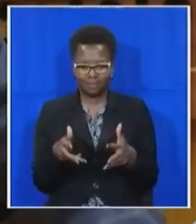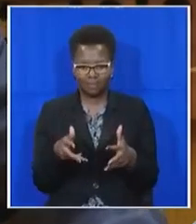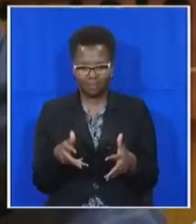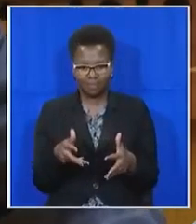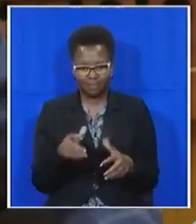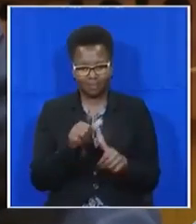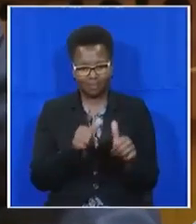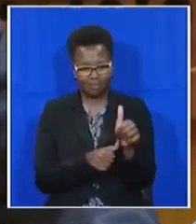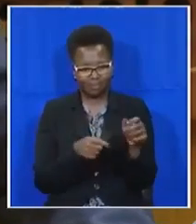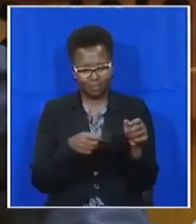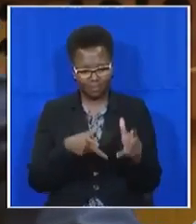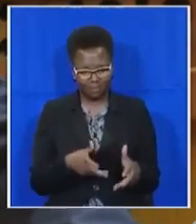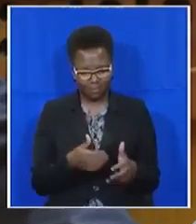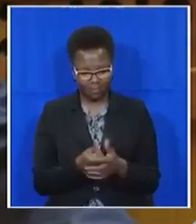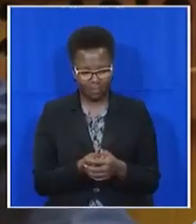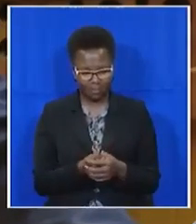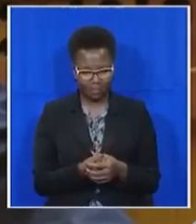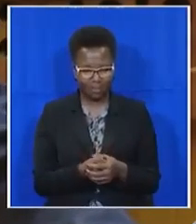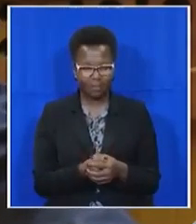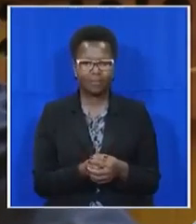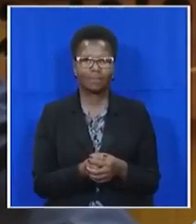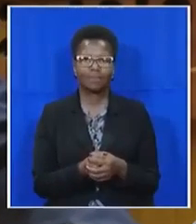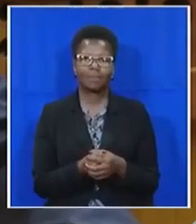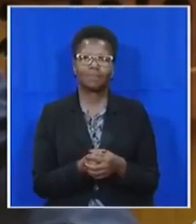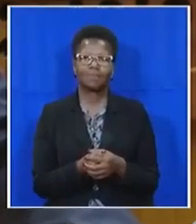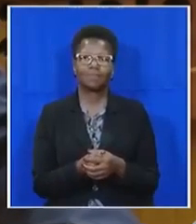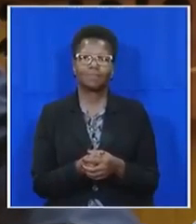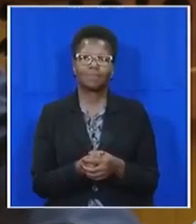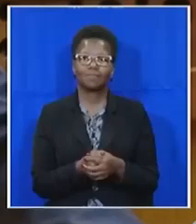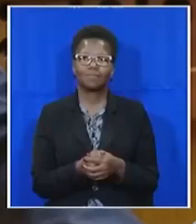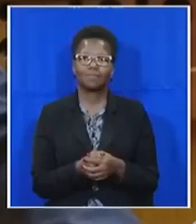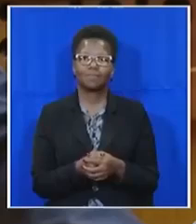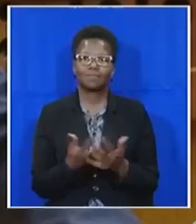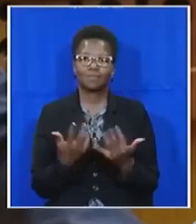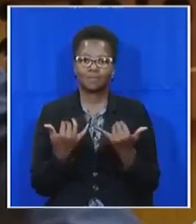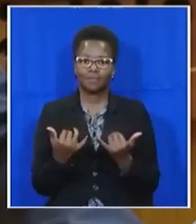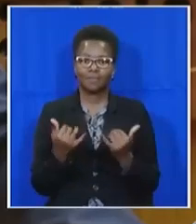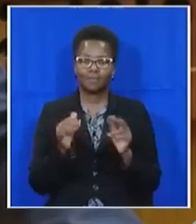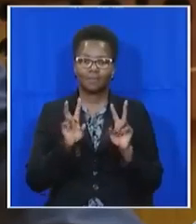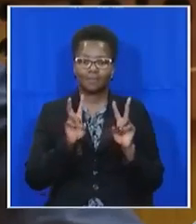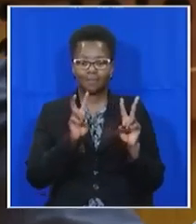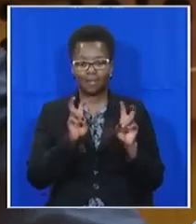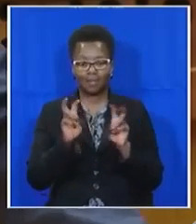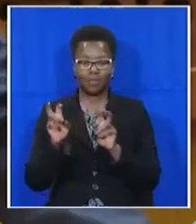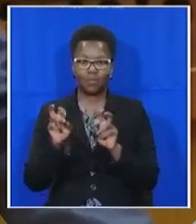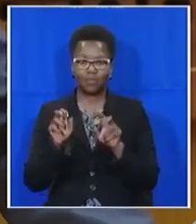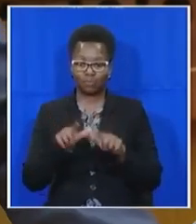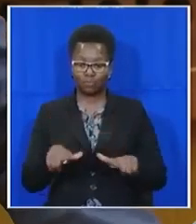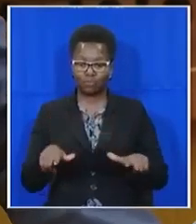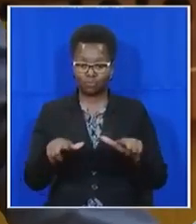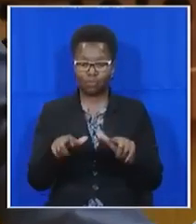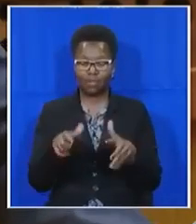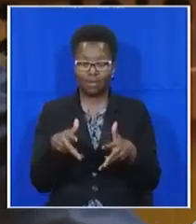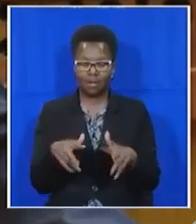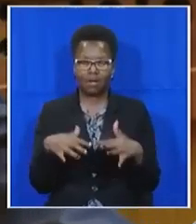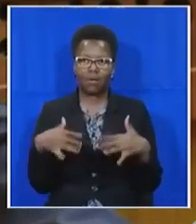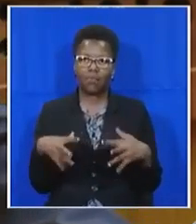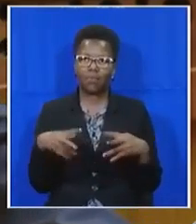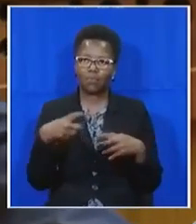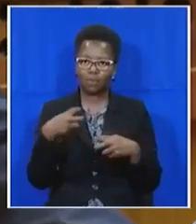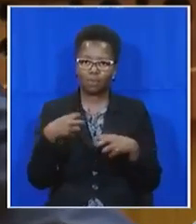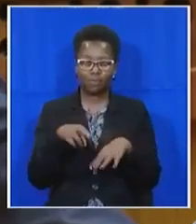die grondkwessie is besig om 'n rassistiese kwessie in Suid-Afrika te word. En die EFF moet